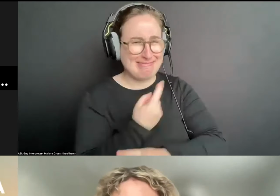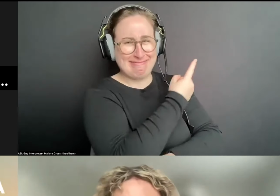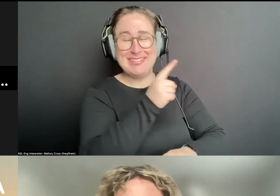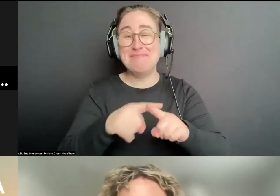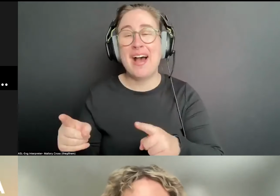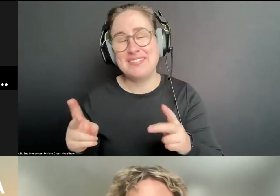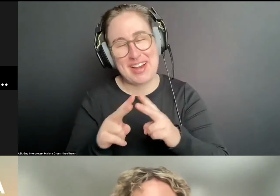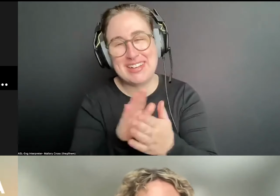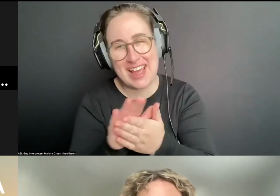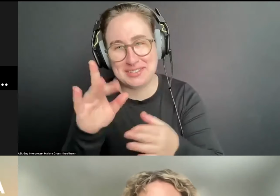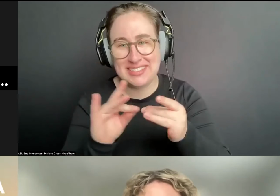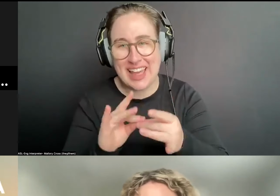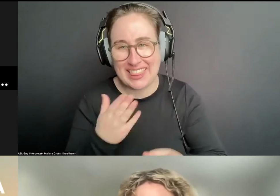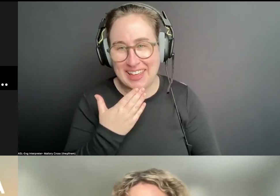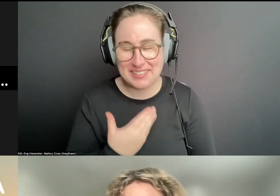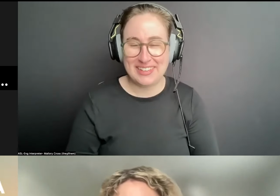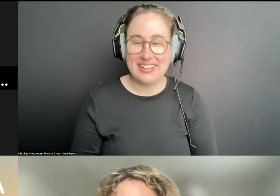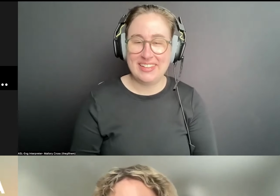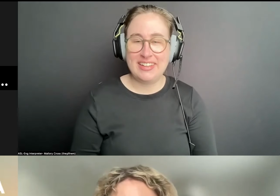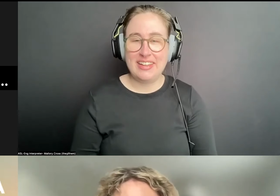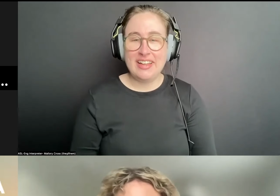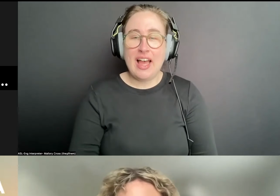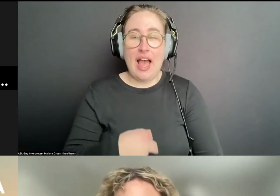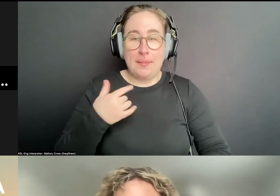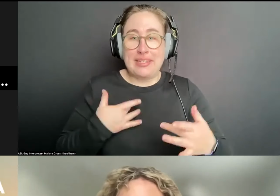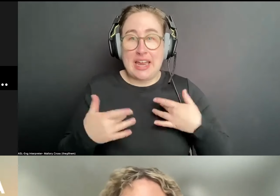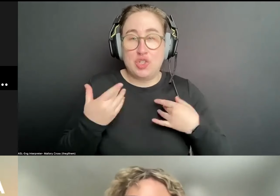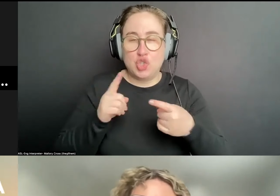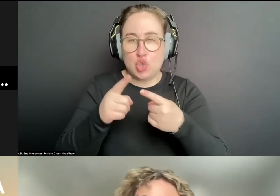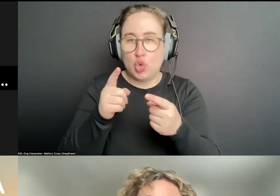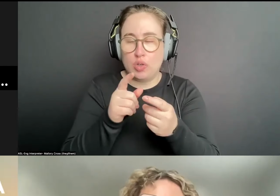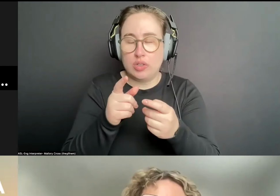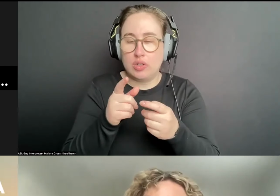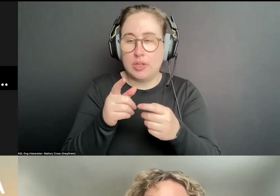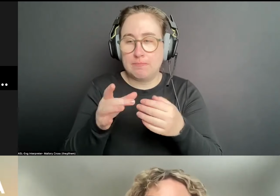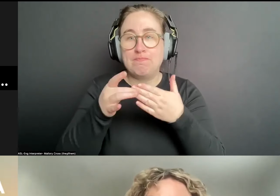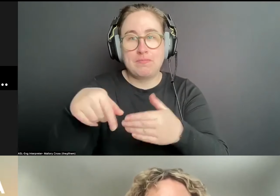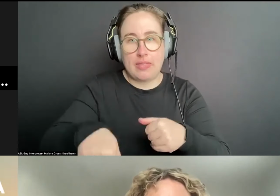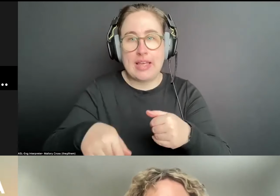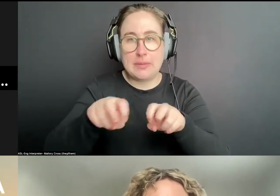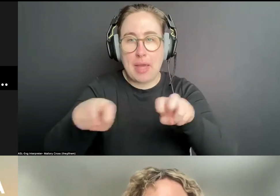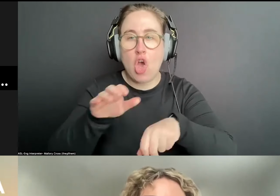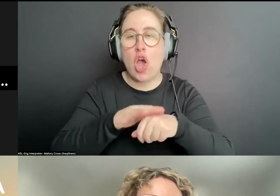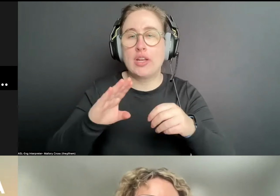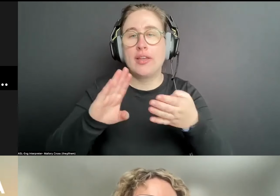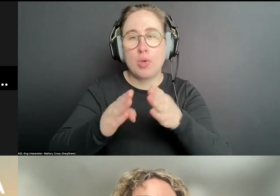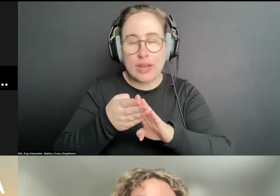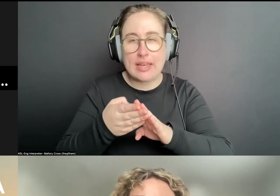generous. I am really excited to moderate this panel today on community